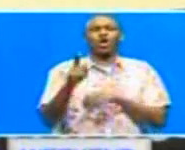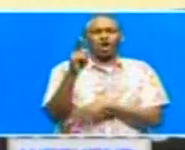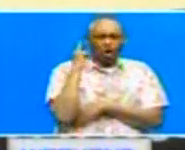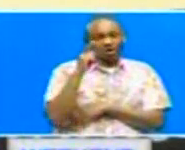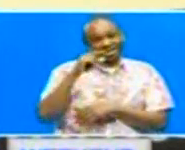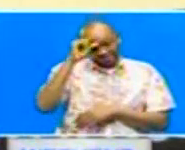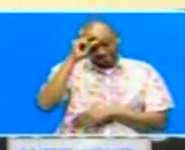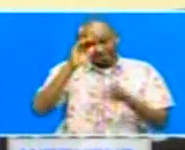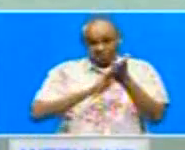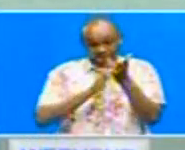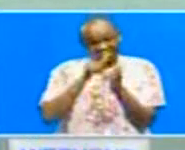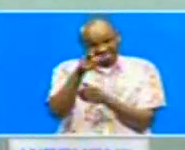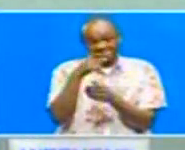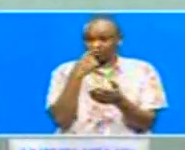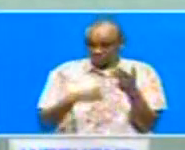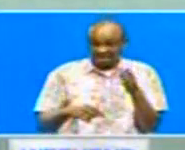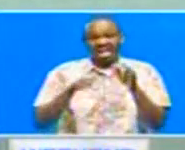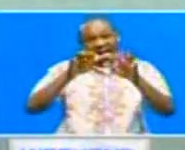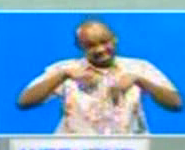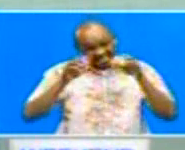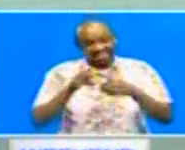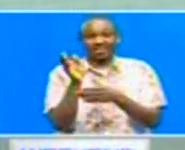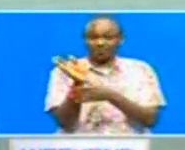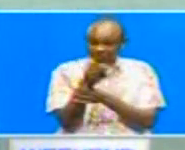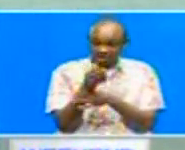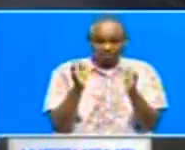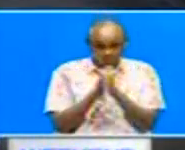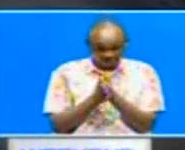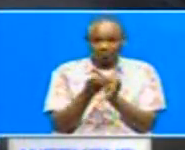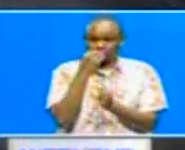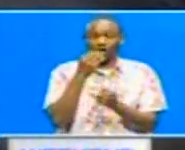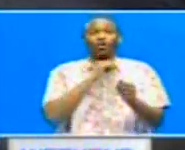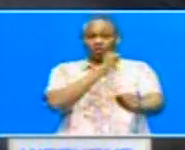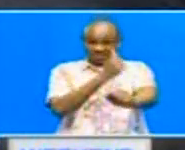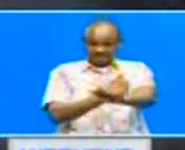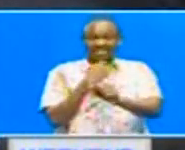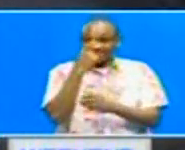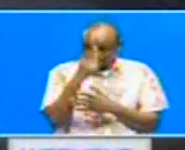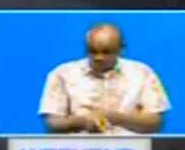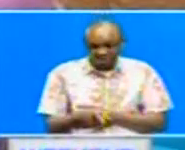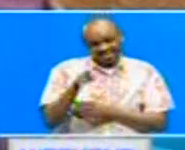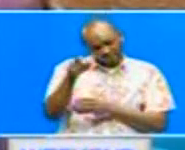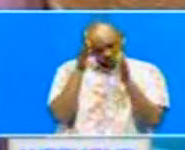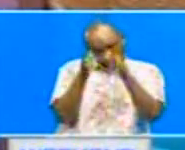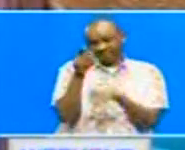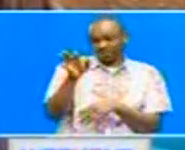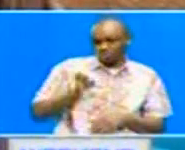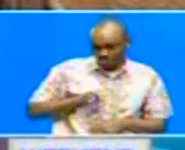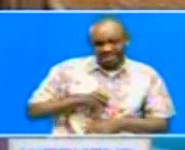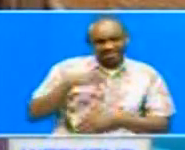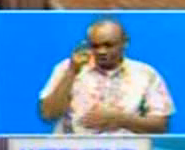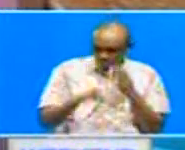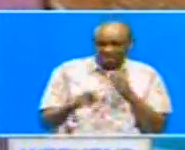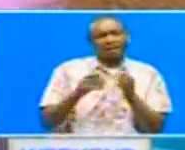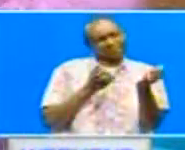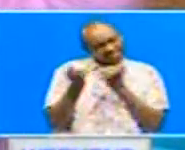by the government-based authority, Agriculture, Fisheries and Food Authority, bears heavily on the mamamboga as she cannot continue with